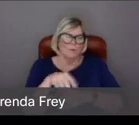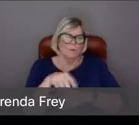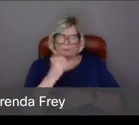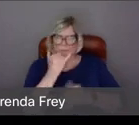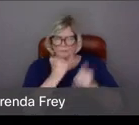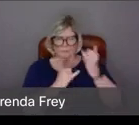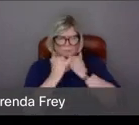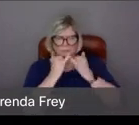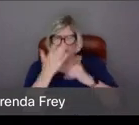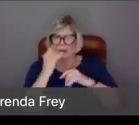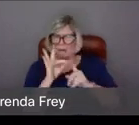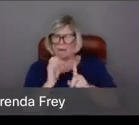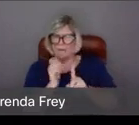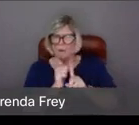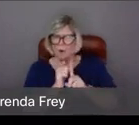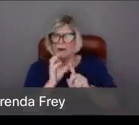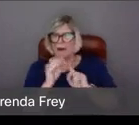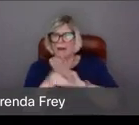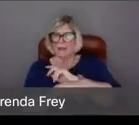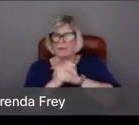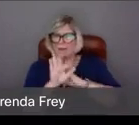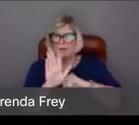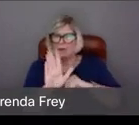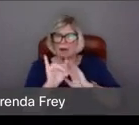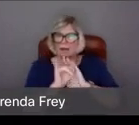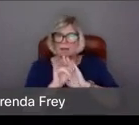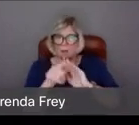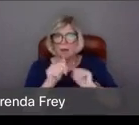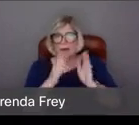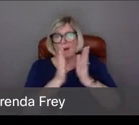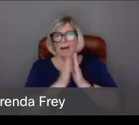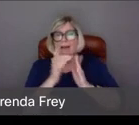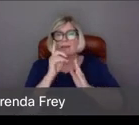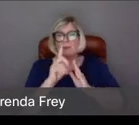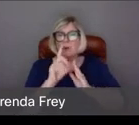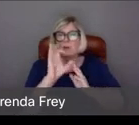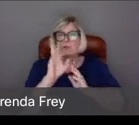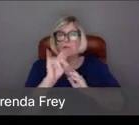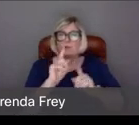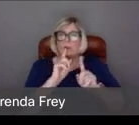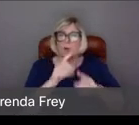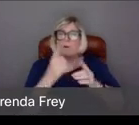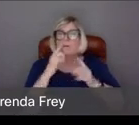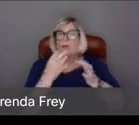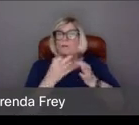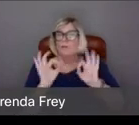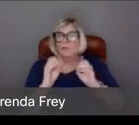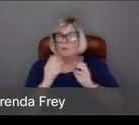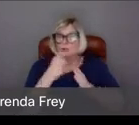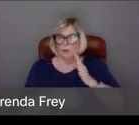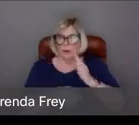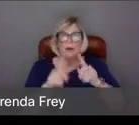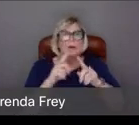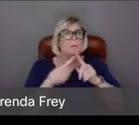due to fraud and identity theft, you can request the report for free. But There are some positive things that came out of the